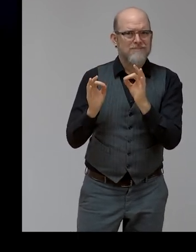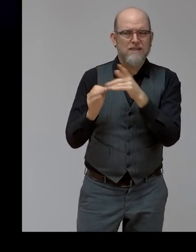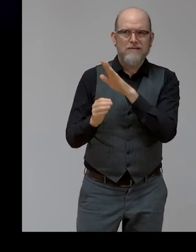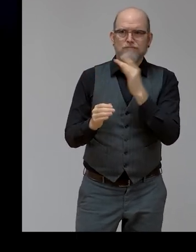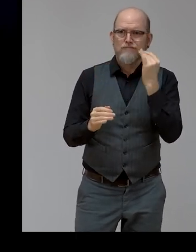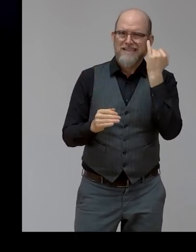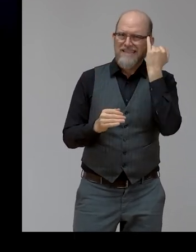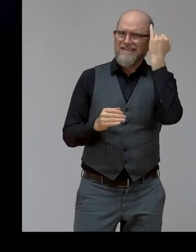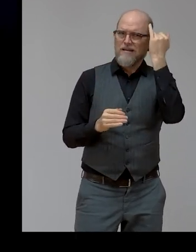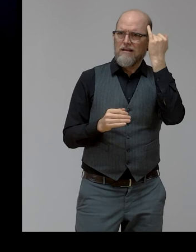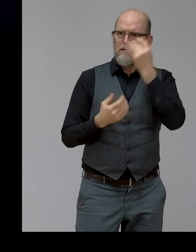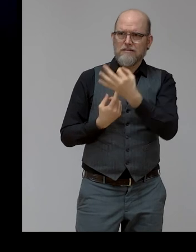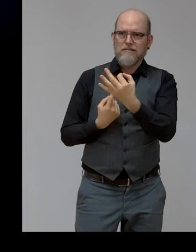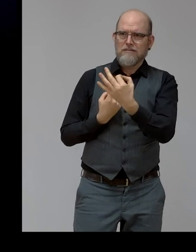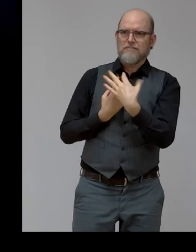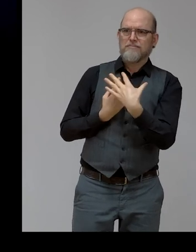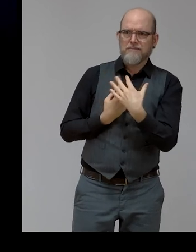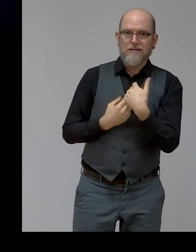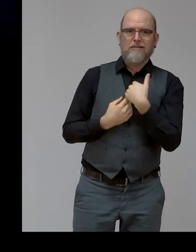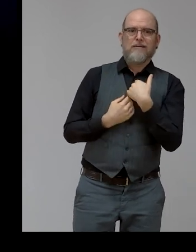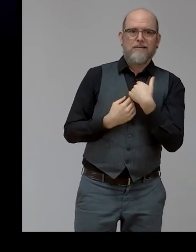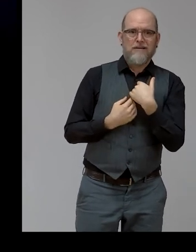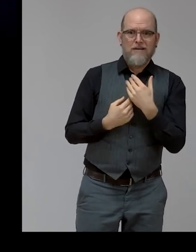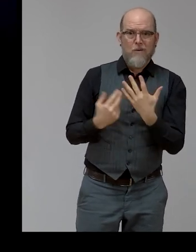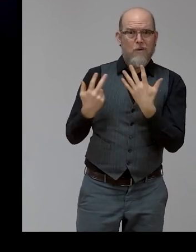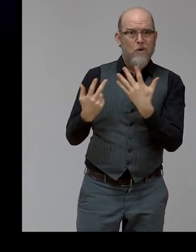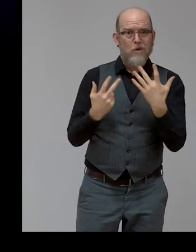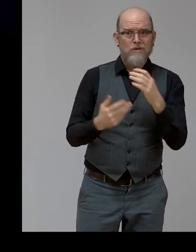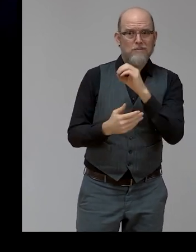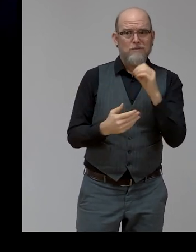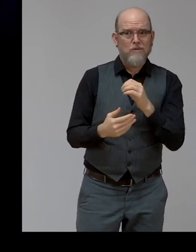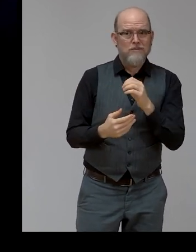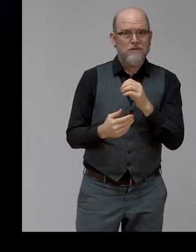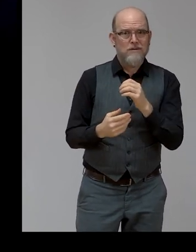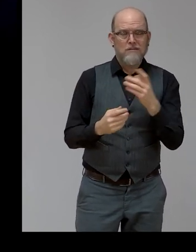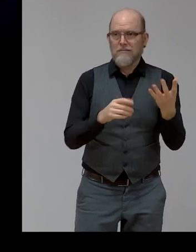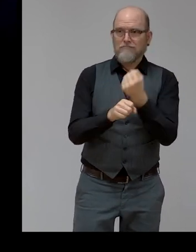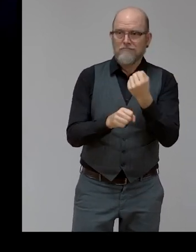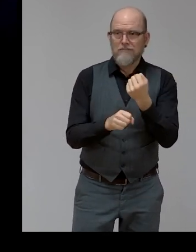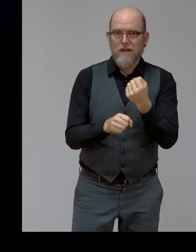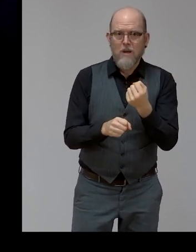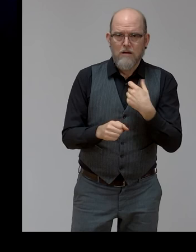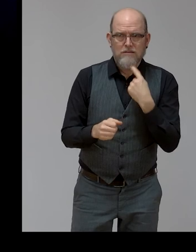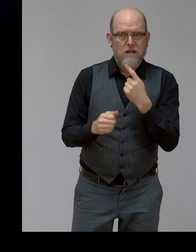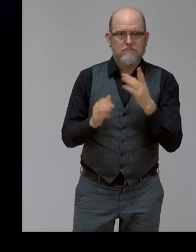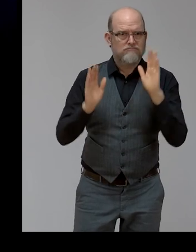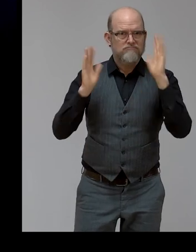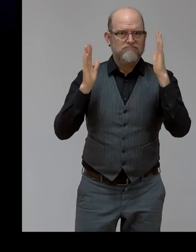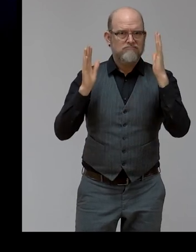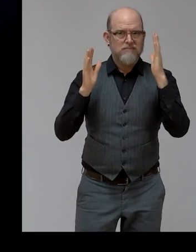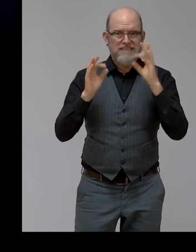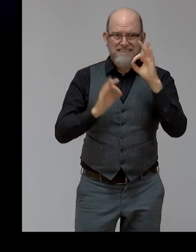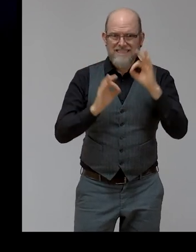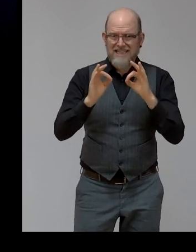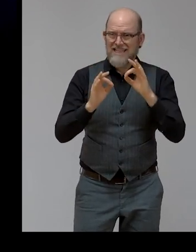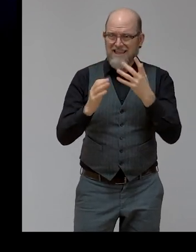how you've managed the 88%. I mean, this is fantastic, and this is like a statistic that is really to